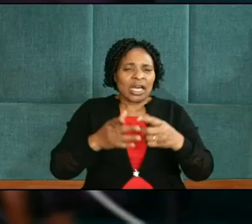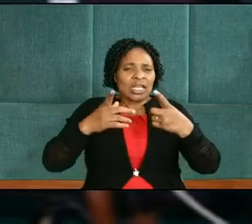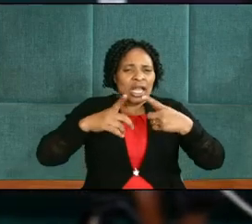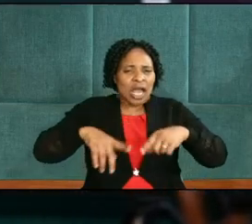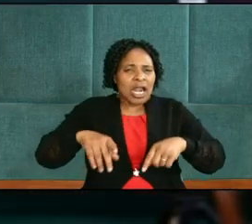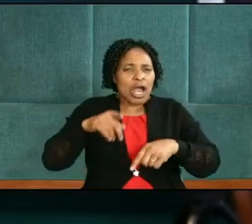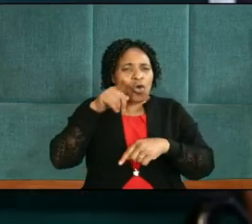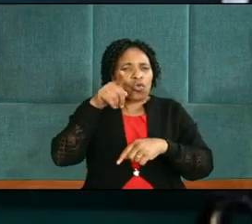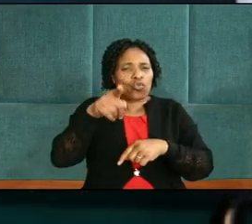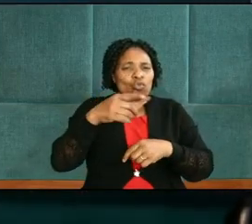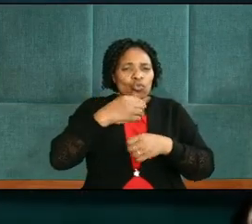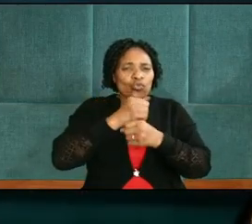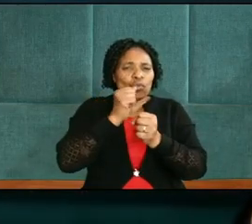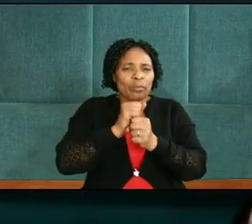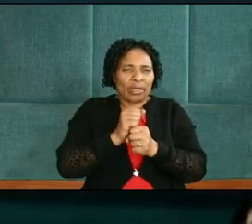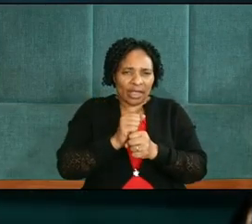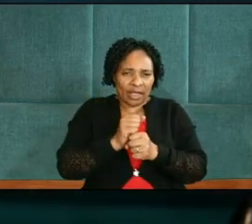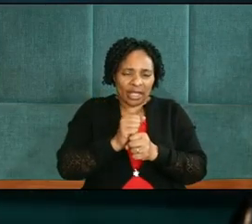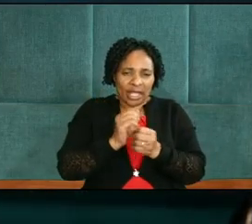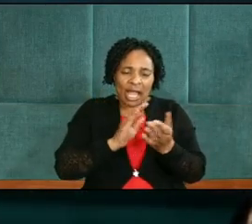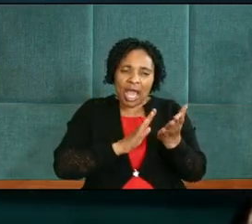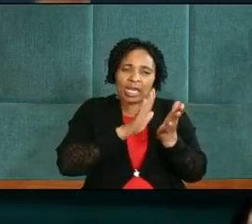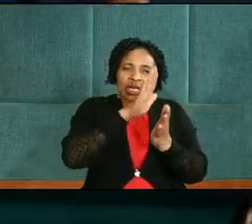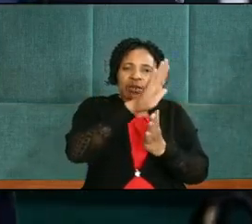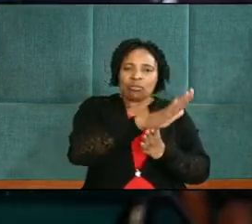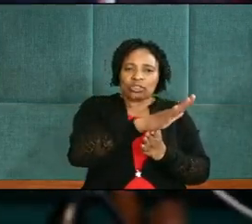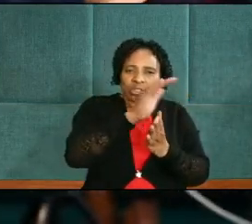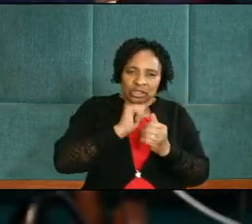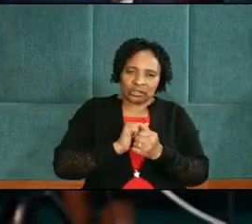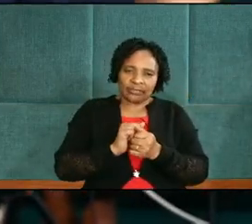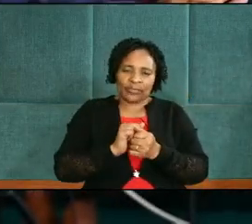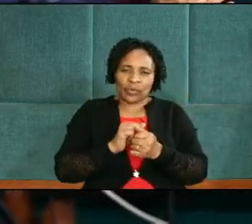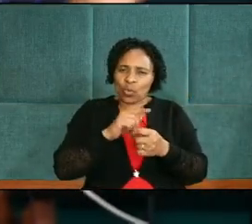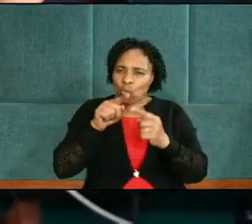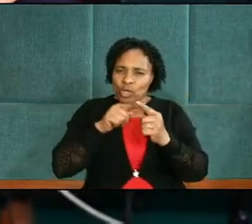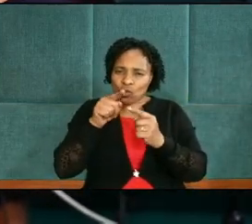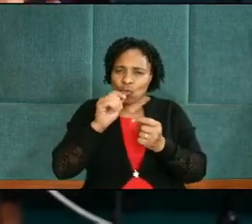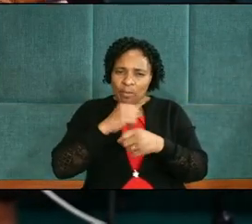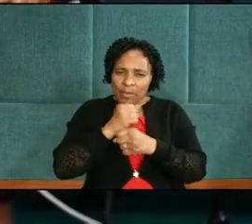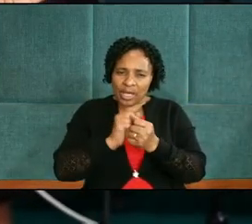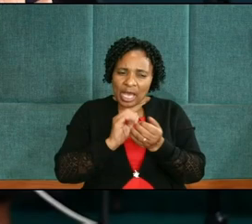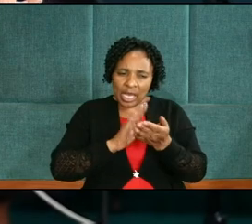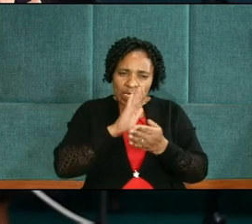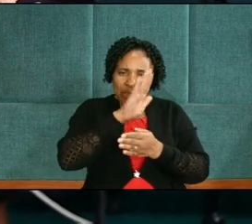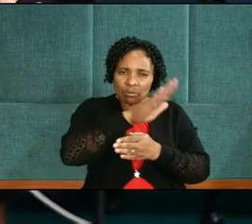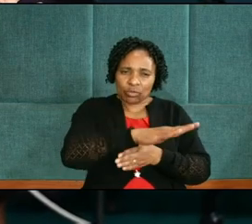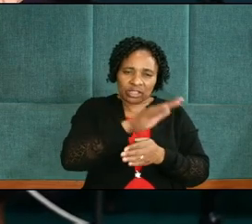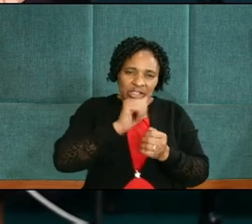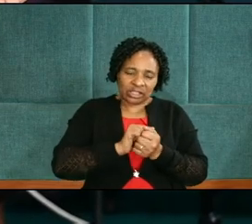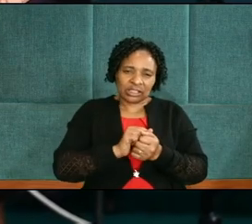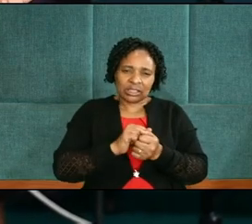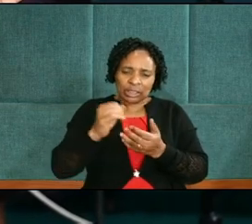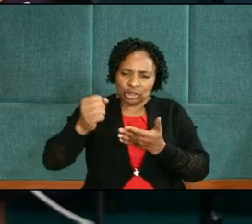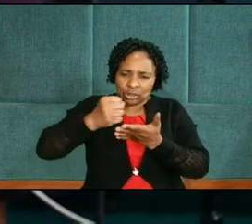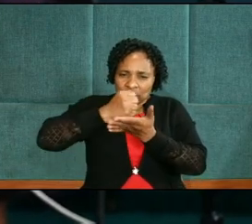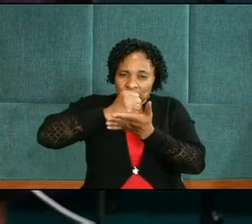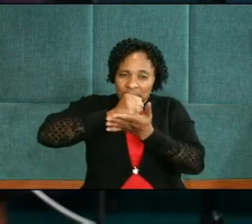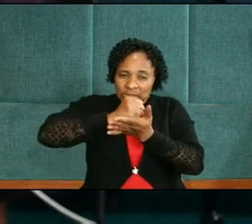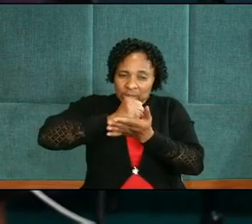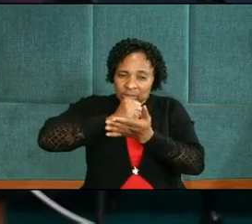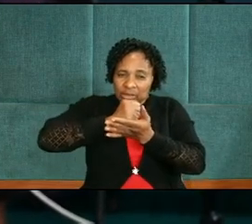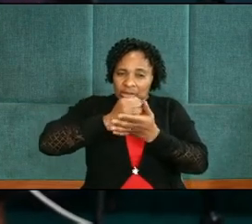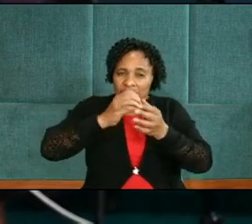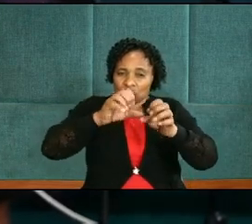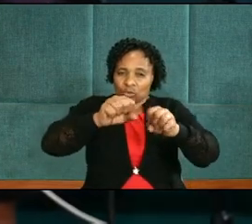to make a deposit. And when you make that deposit, it seals that contract. Is the church